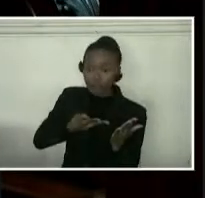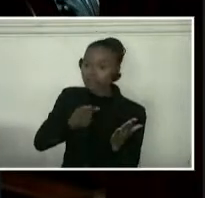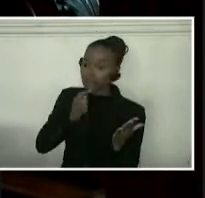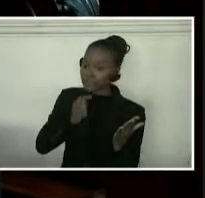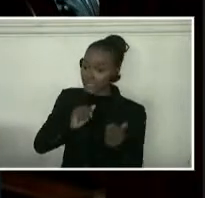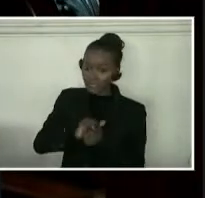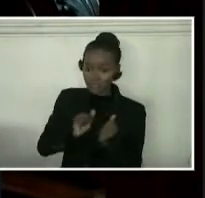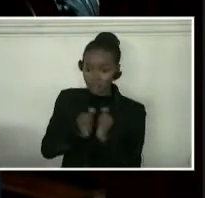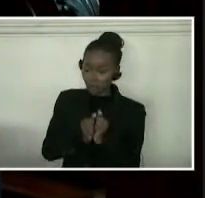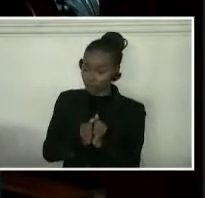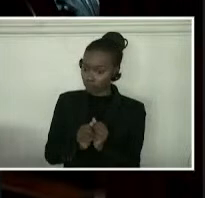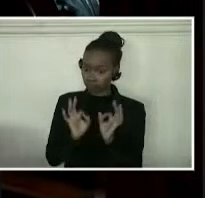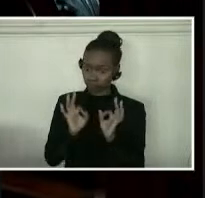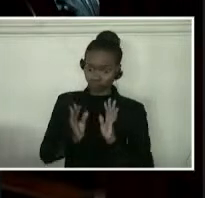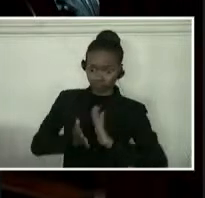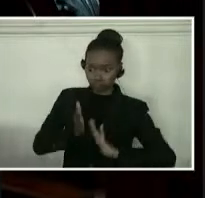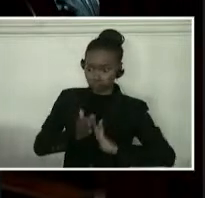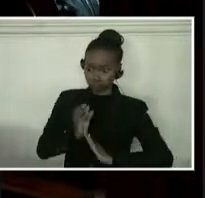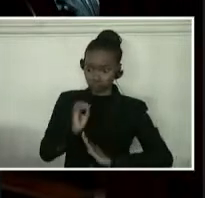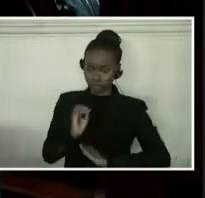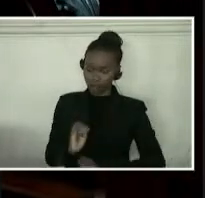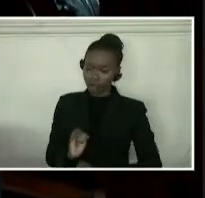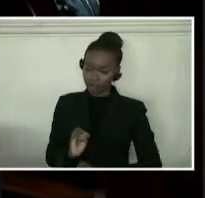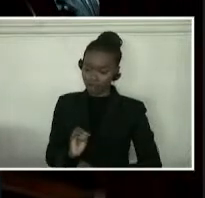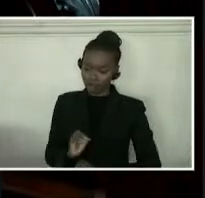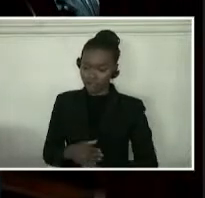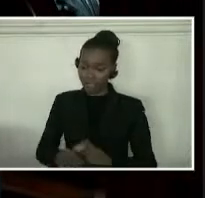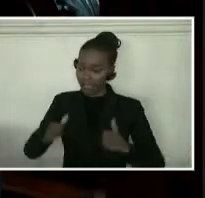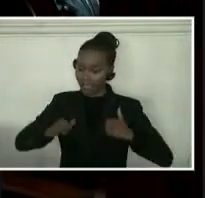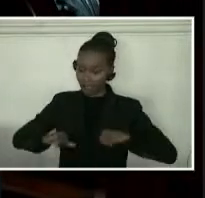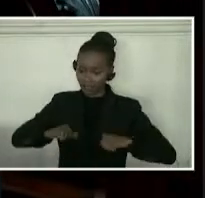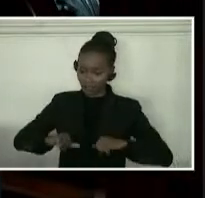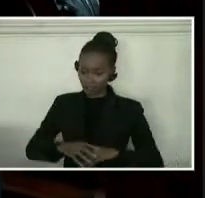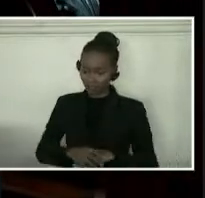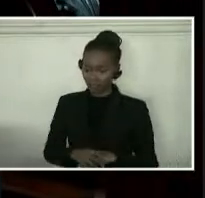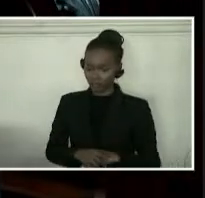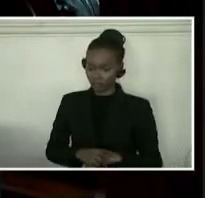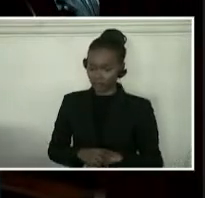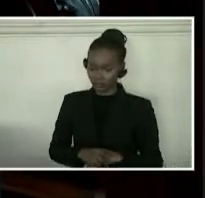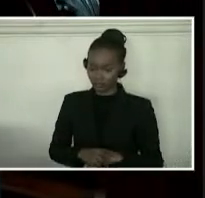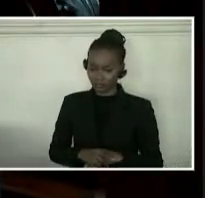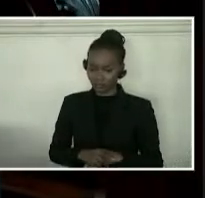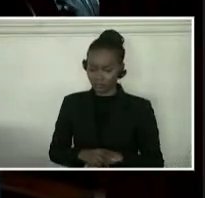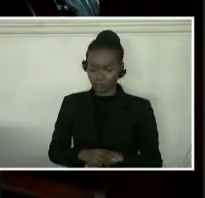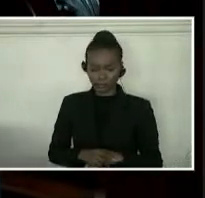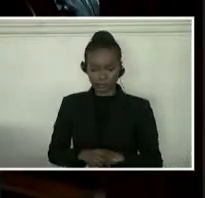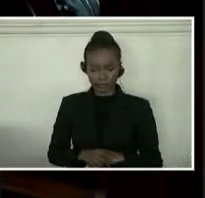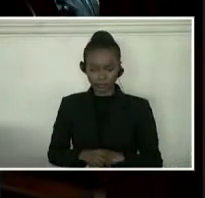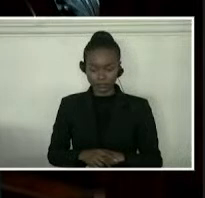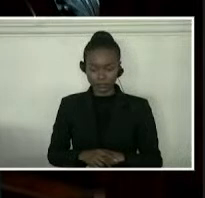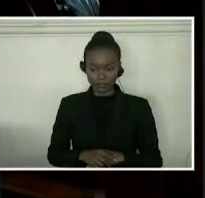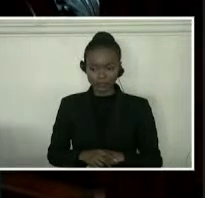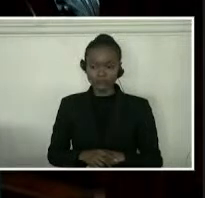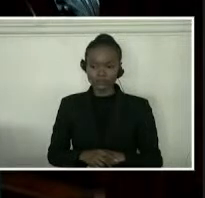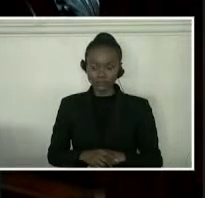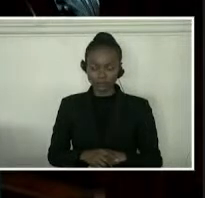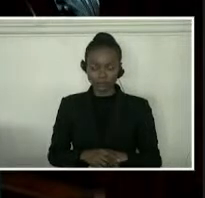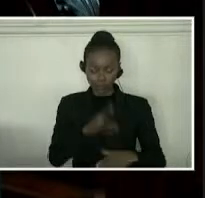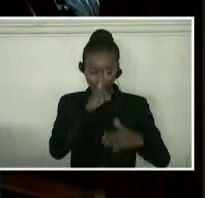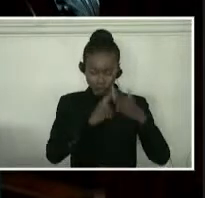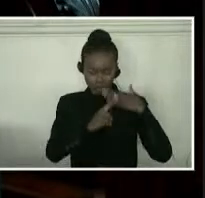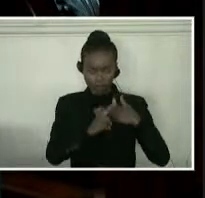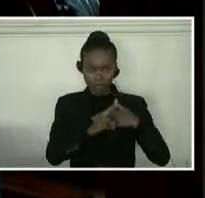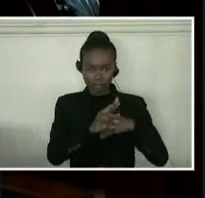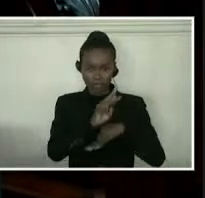sport uh on a lighter note honorable uh msc